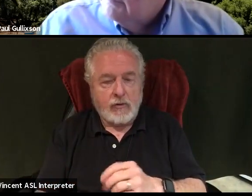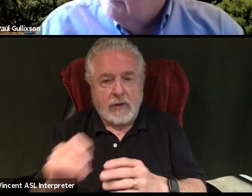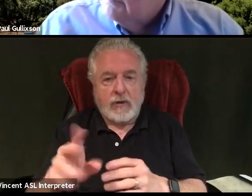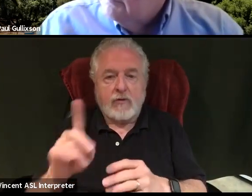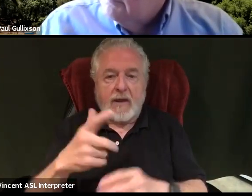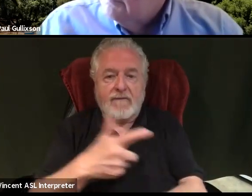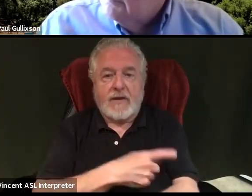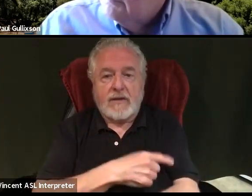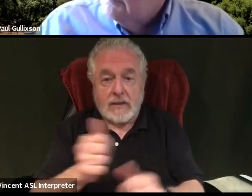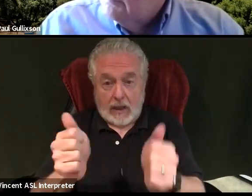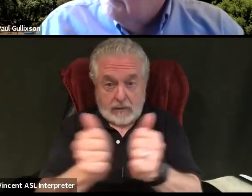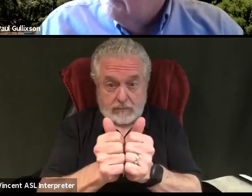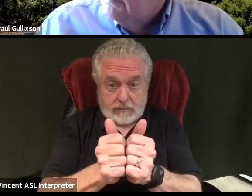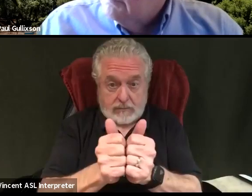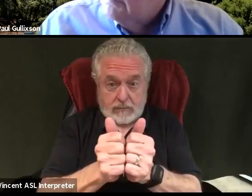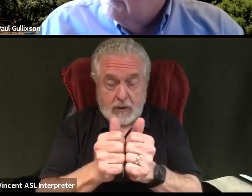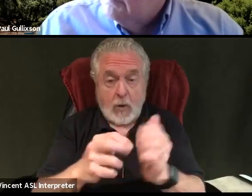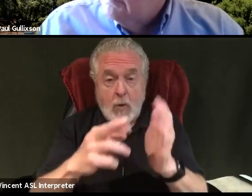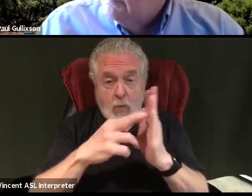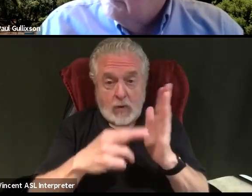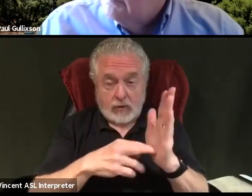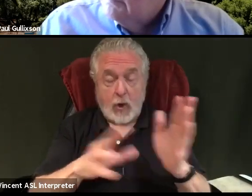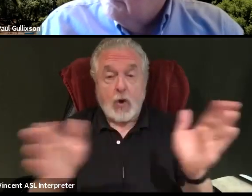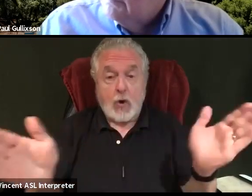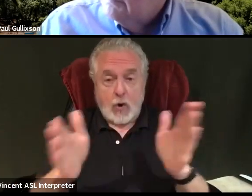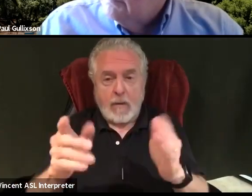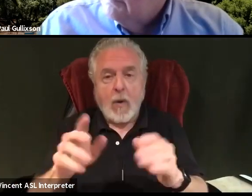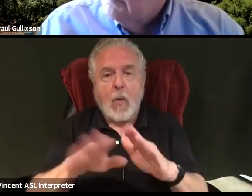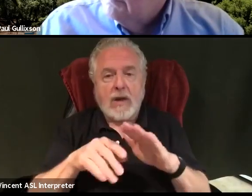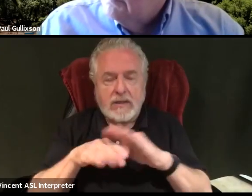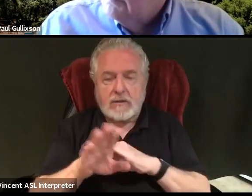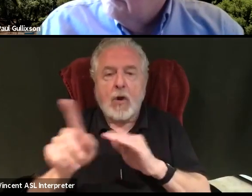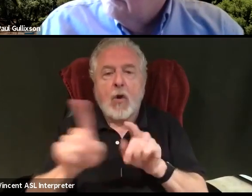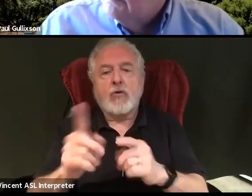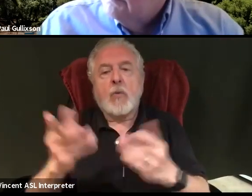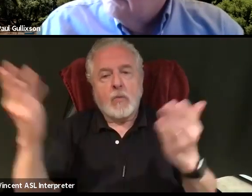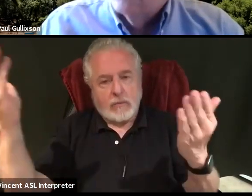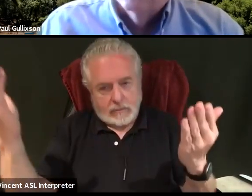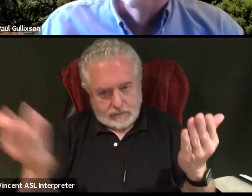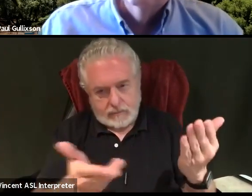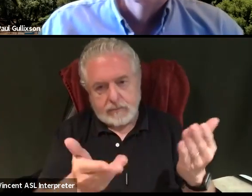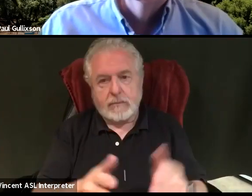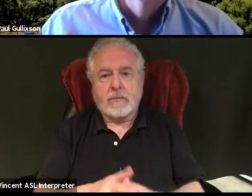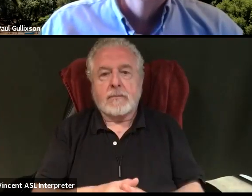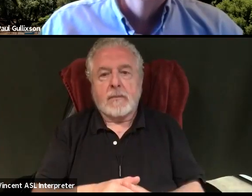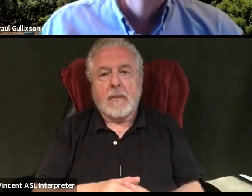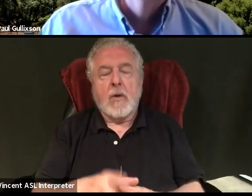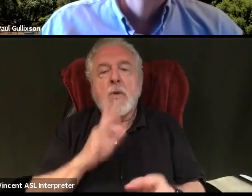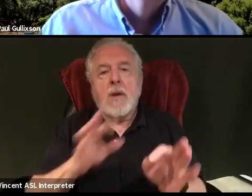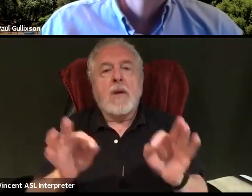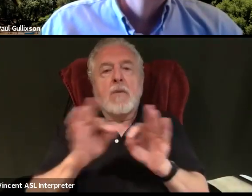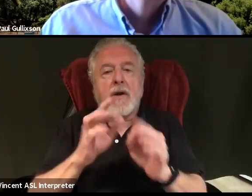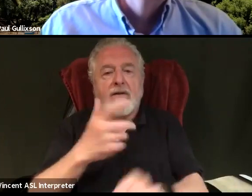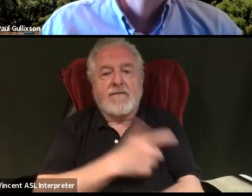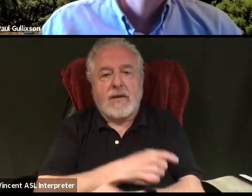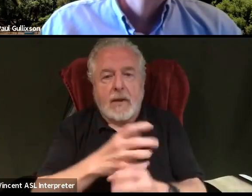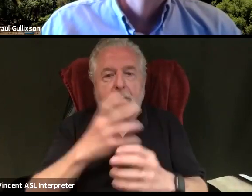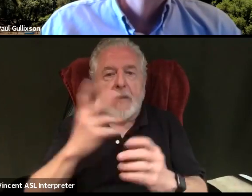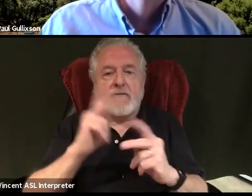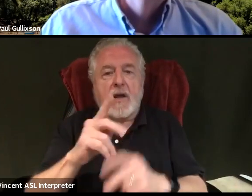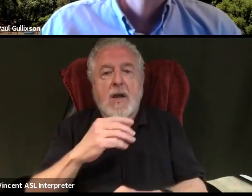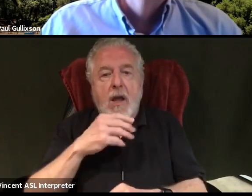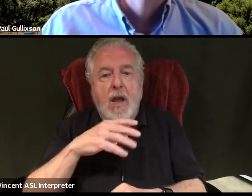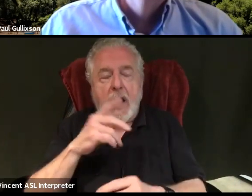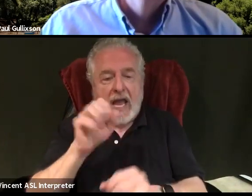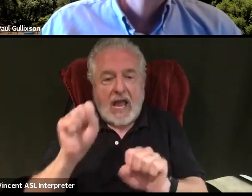be vaccinated together. Registrations are encouraged, but walk-ins are also welcome. It's critical that we vaccinate as much of our